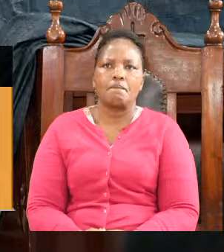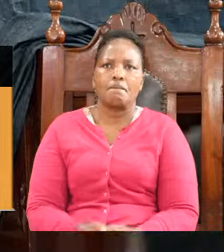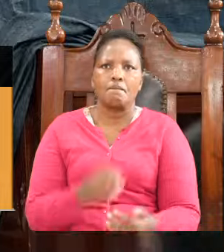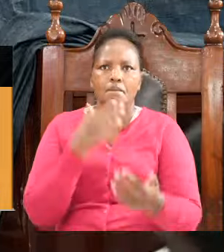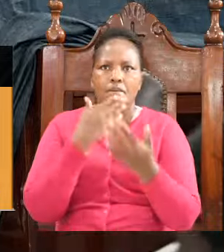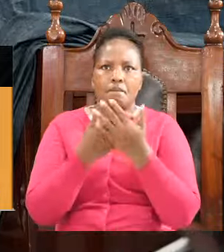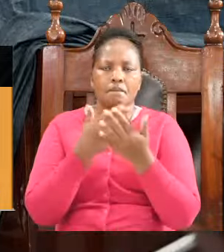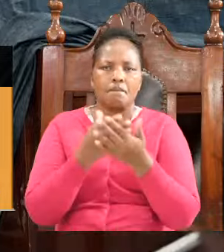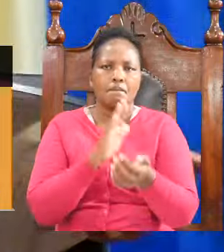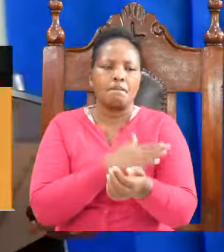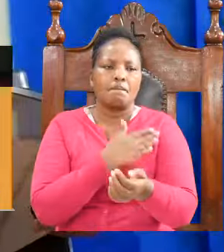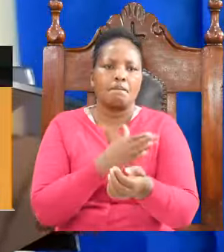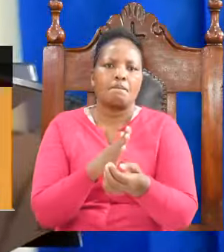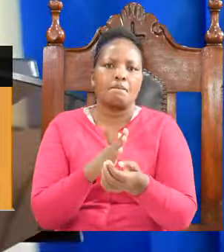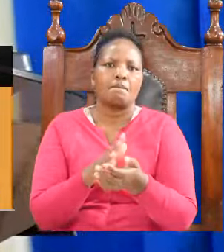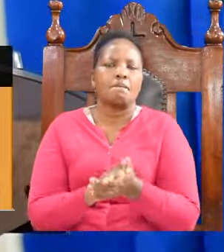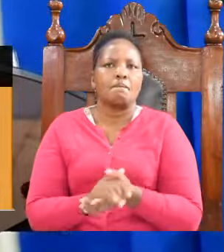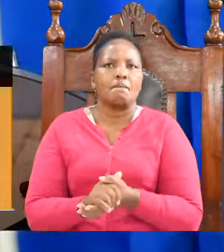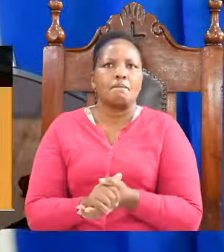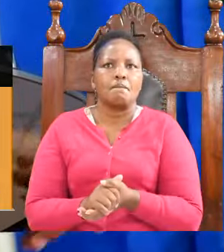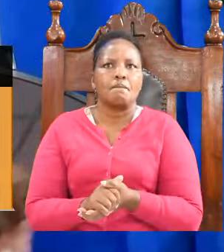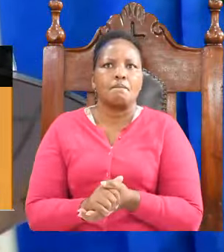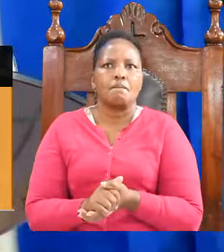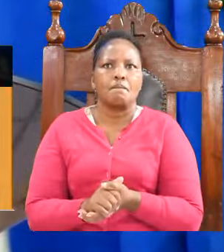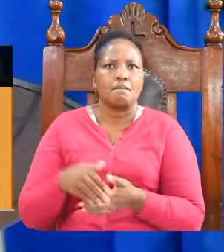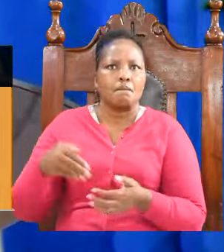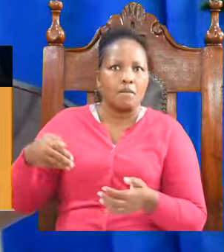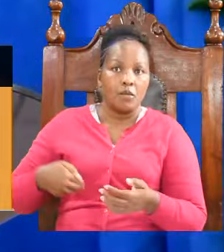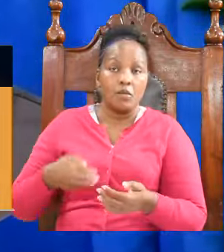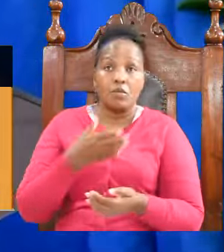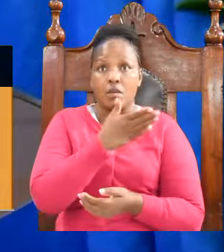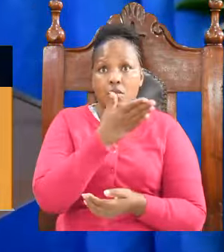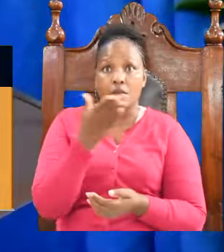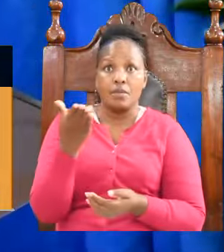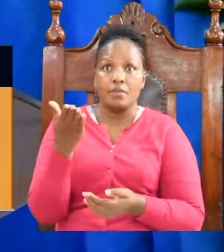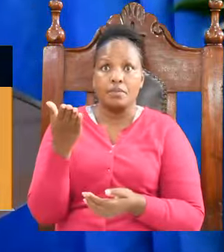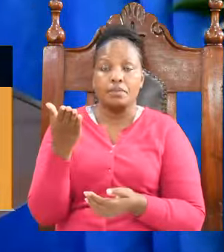Thanks, our choir. So, if you are a youth, this is an opportunity.